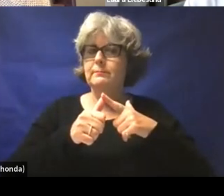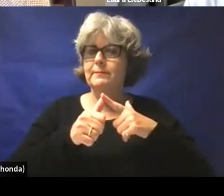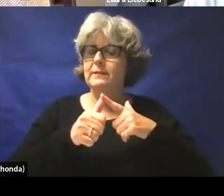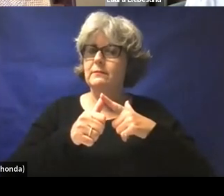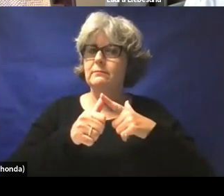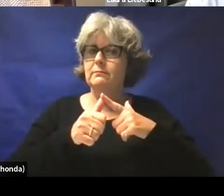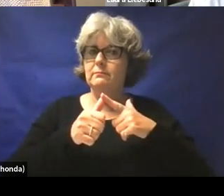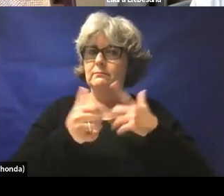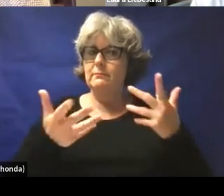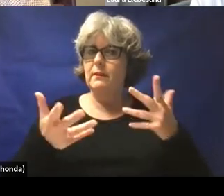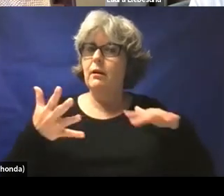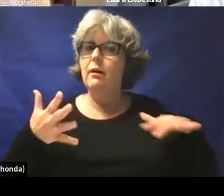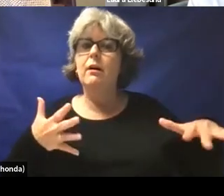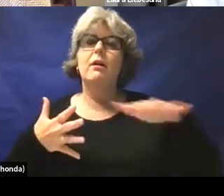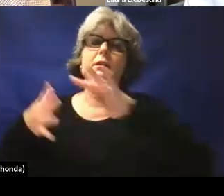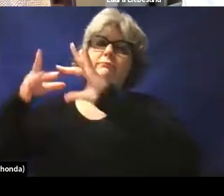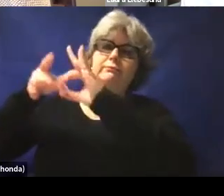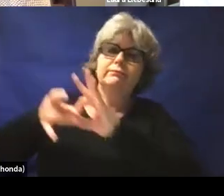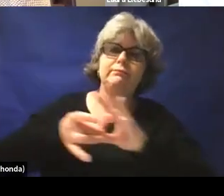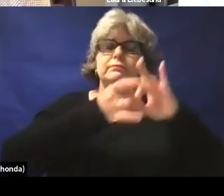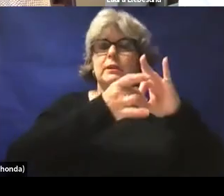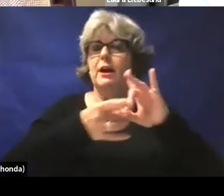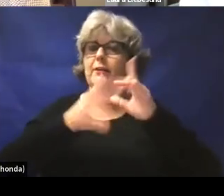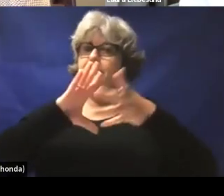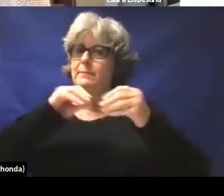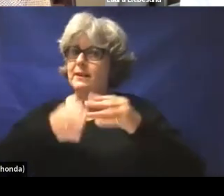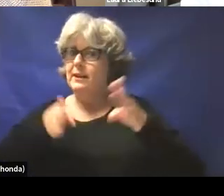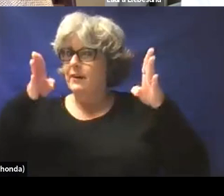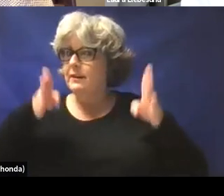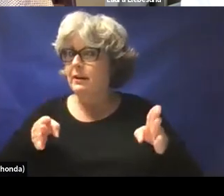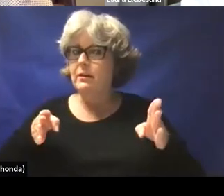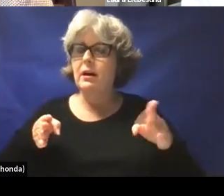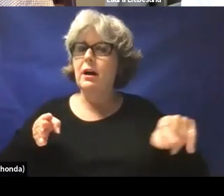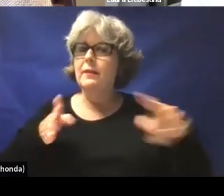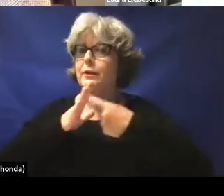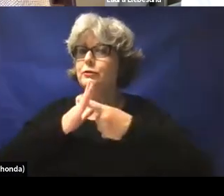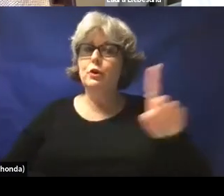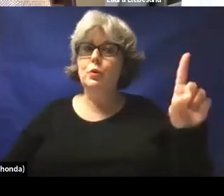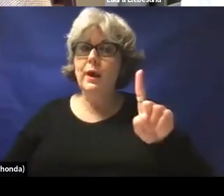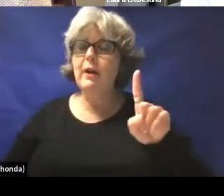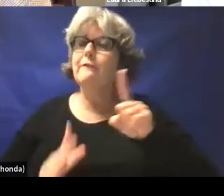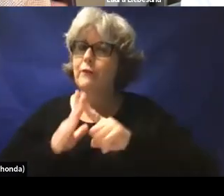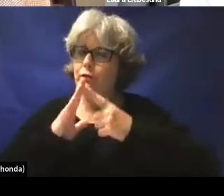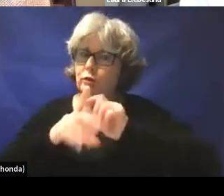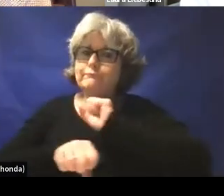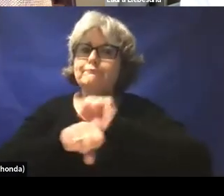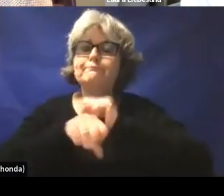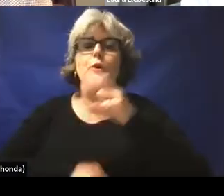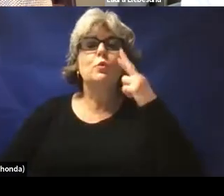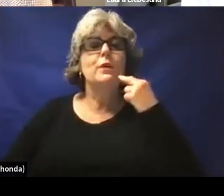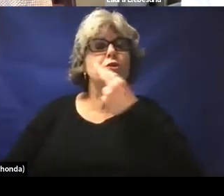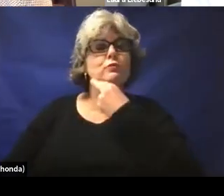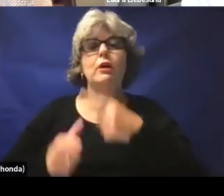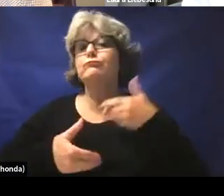along across all of our, or many of our narrators, is that many of them did get their start in the restaurant industry and the hospitality and service